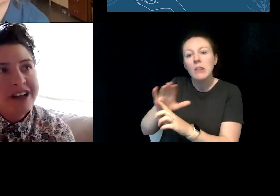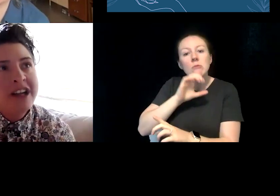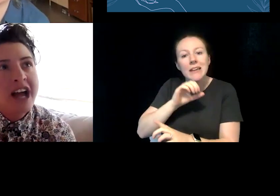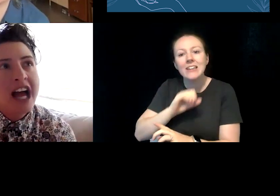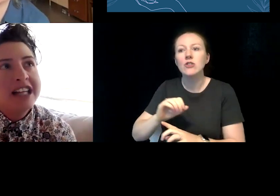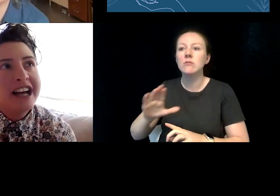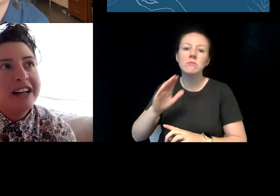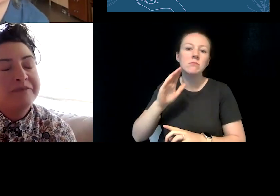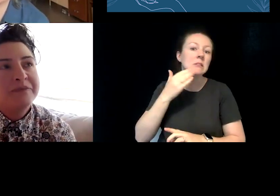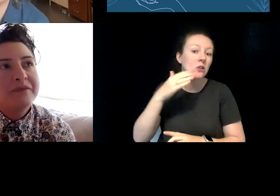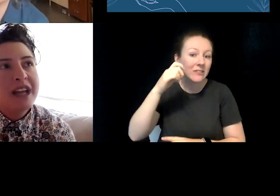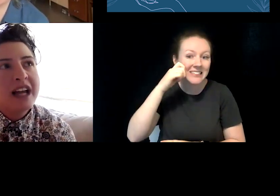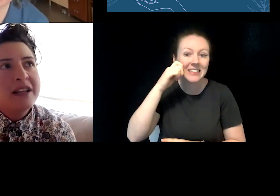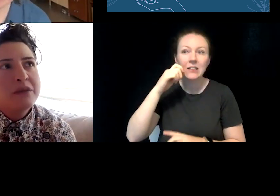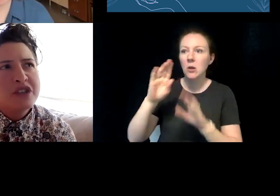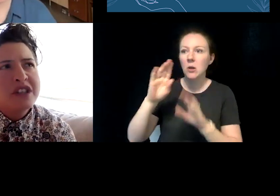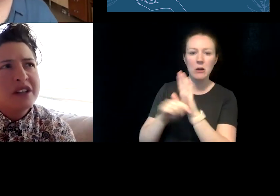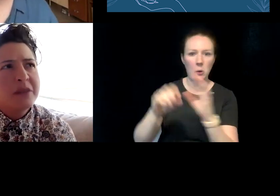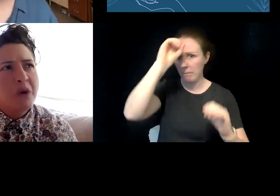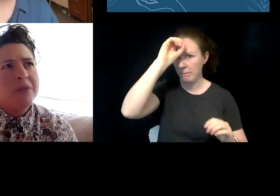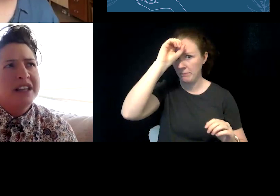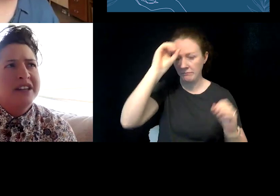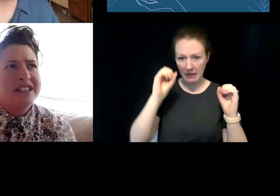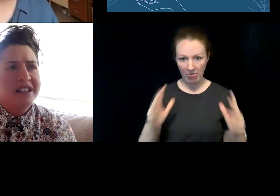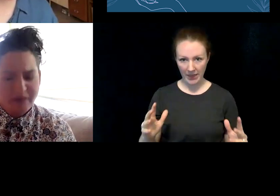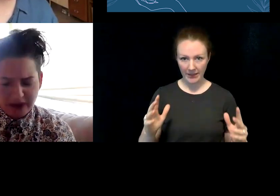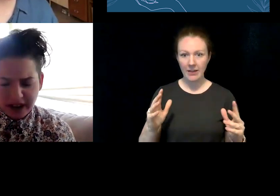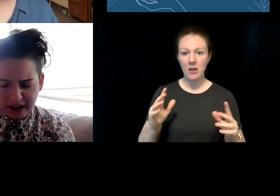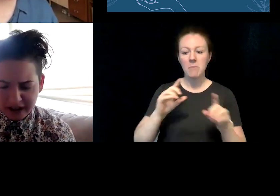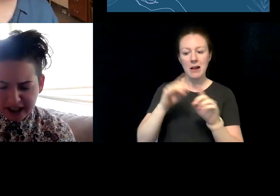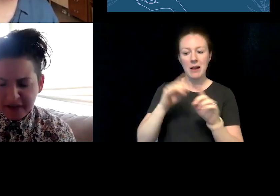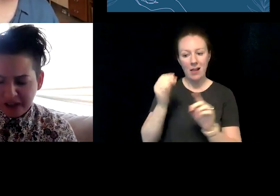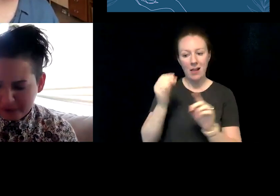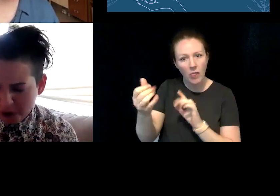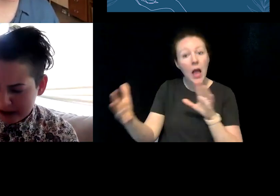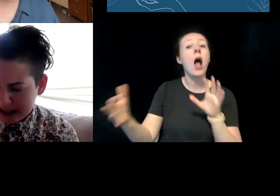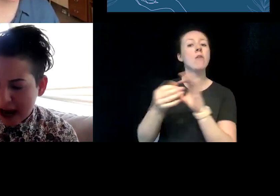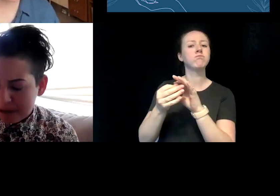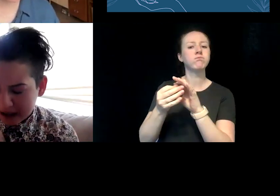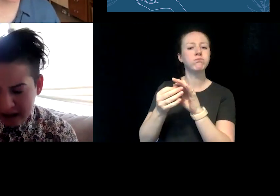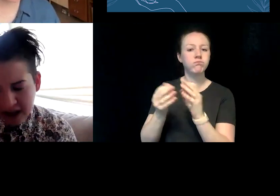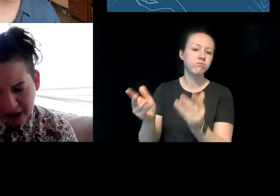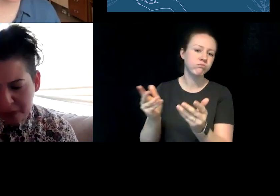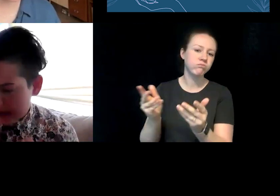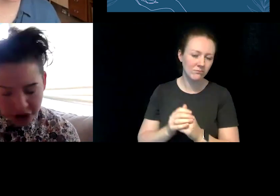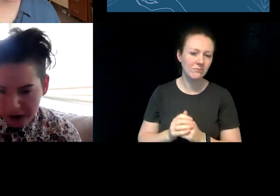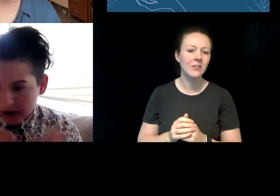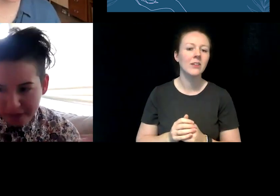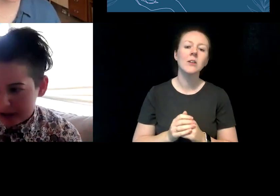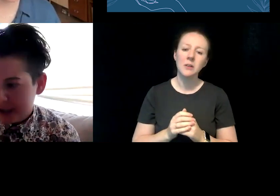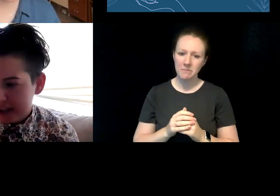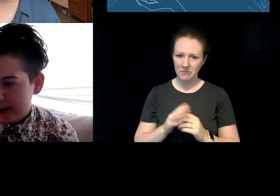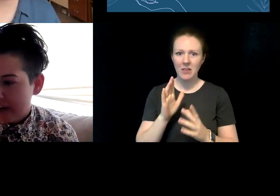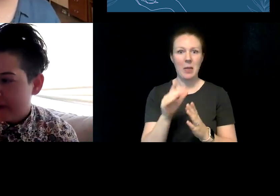you know. And and it was just, like, you know, the moment that, like, this, like the gifting moment that happened, we made a